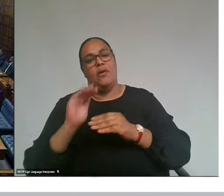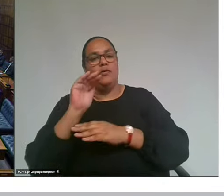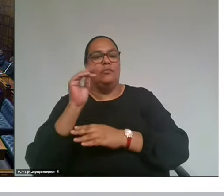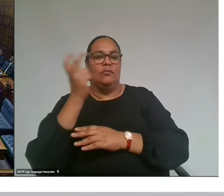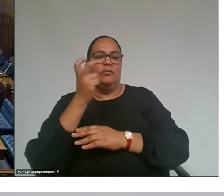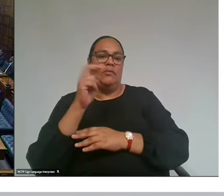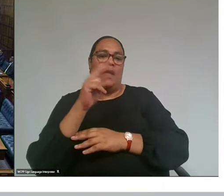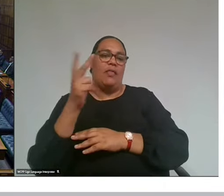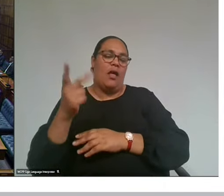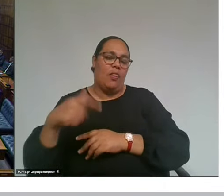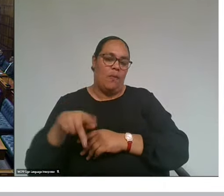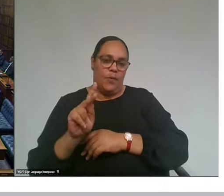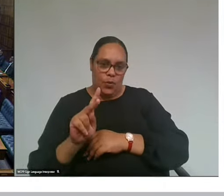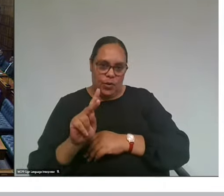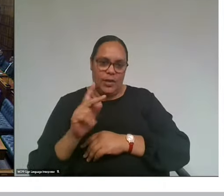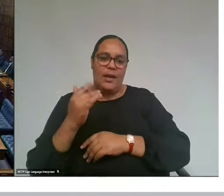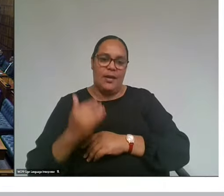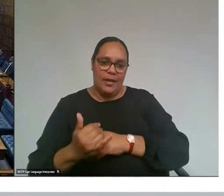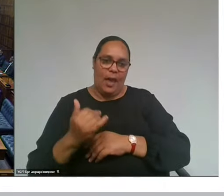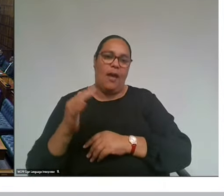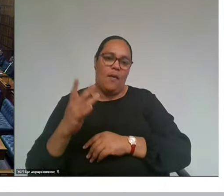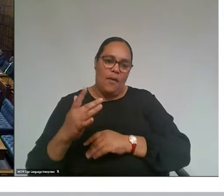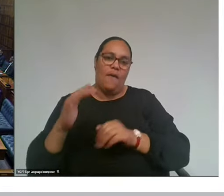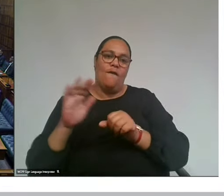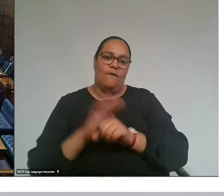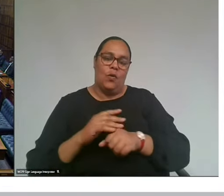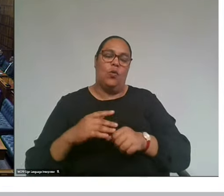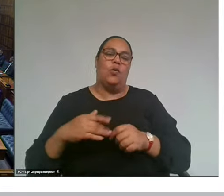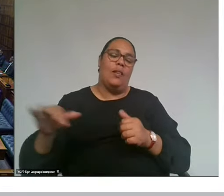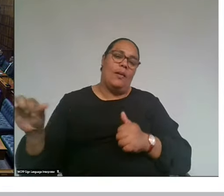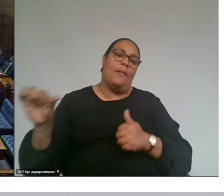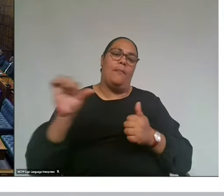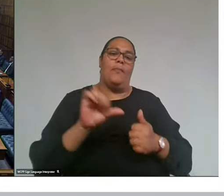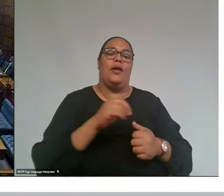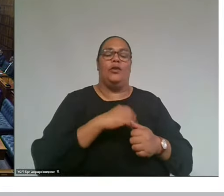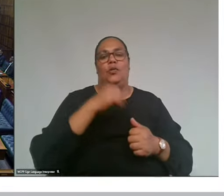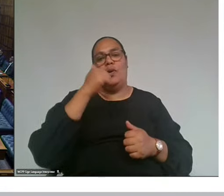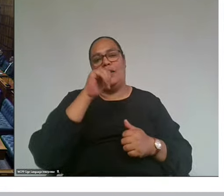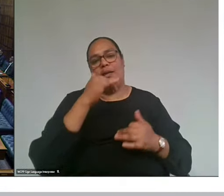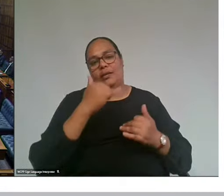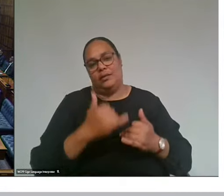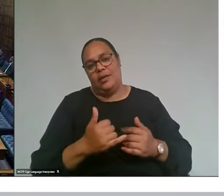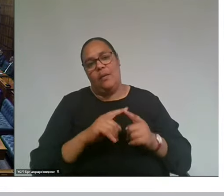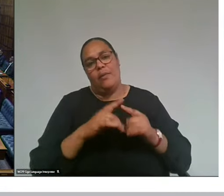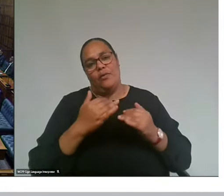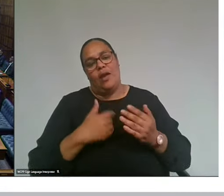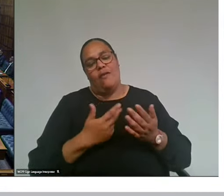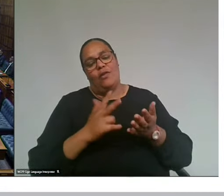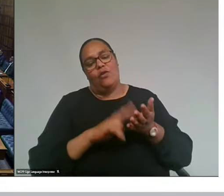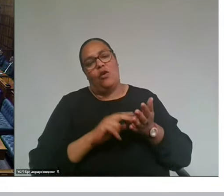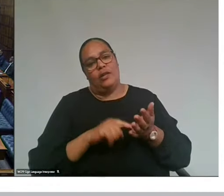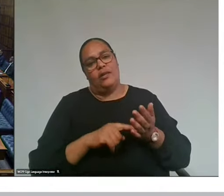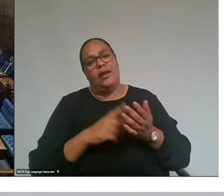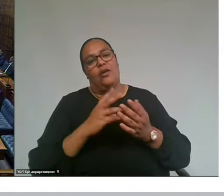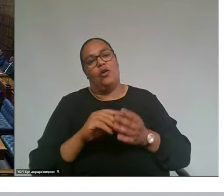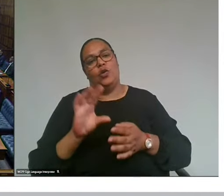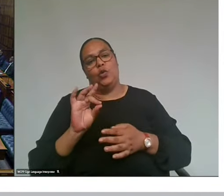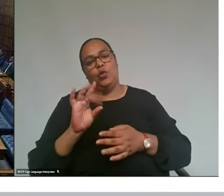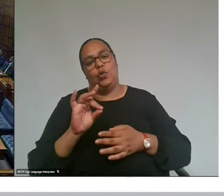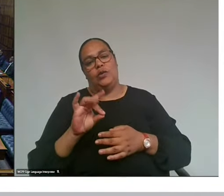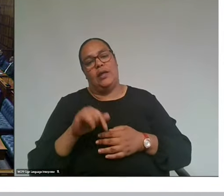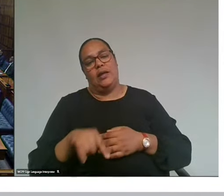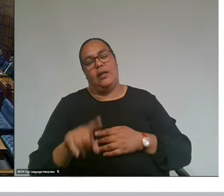out other opportunities and has now gone full circle and returned back to Atlantis we had the lease signing ceremony on Tuesday this